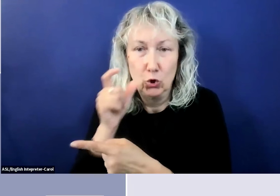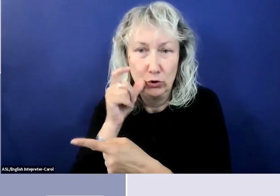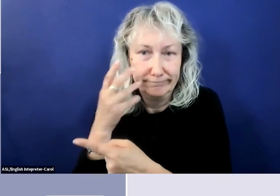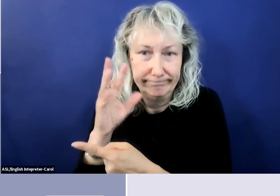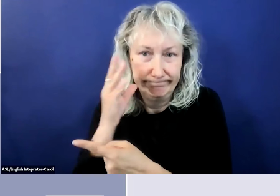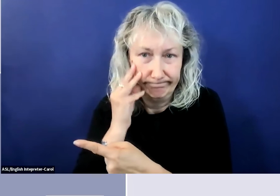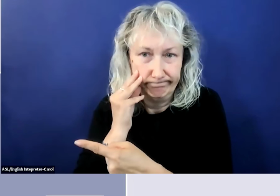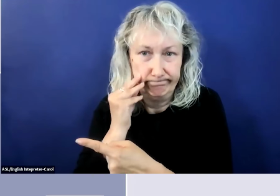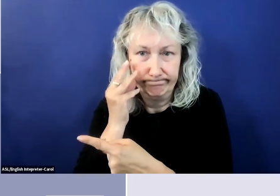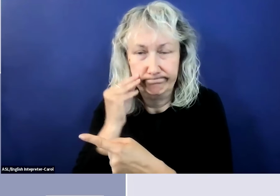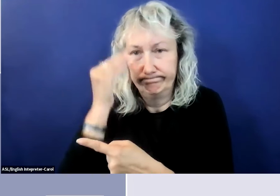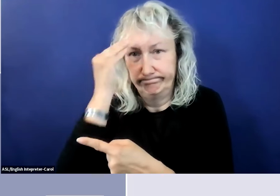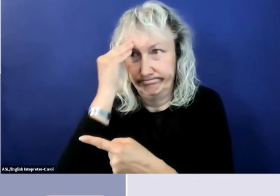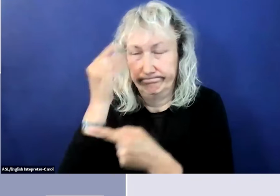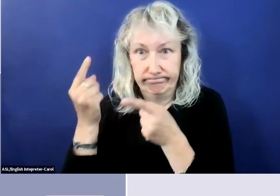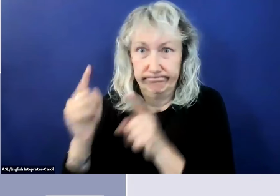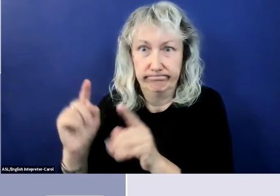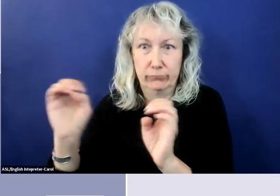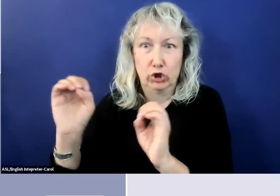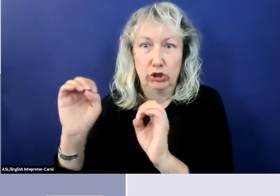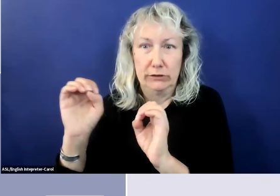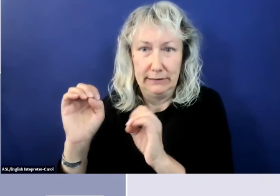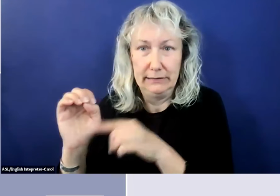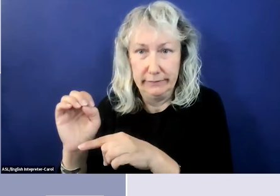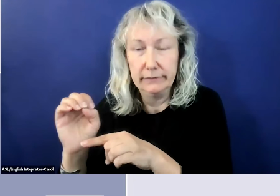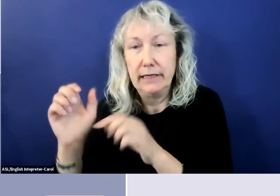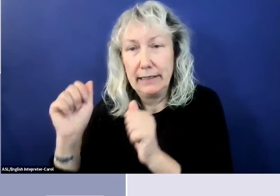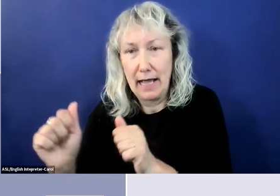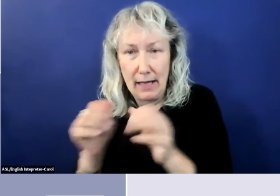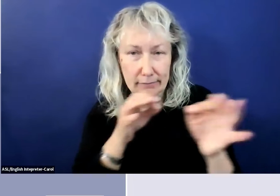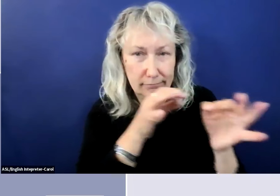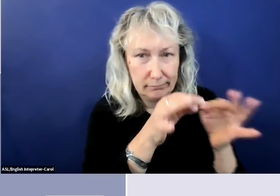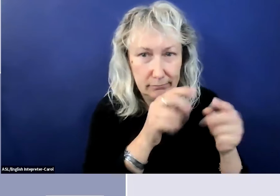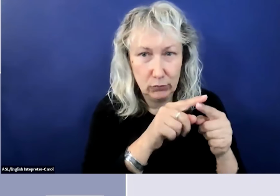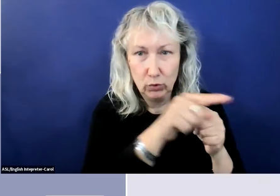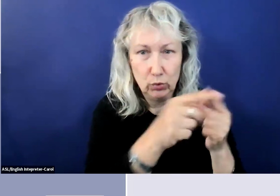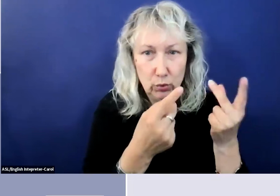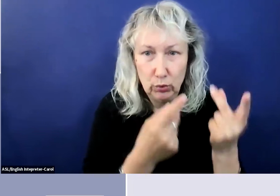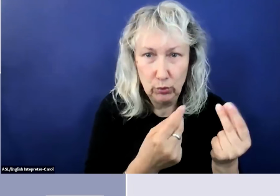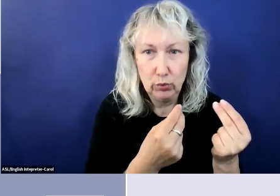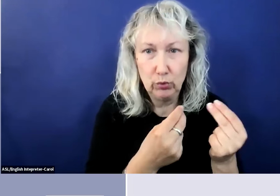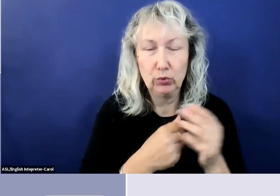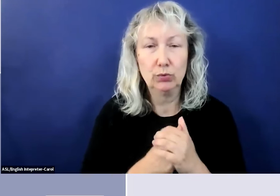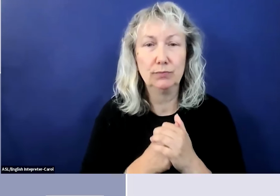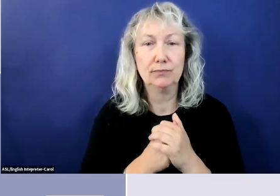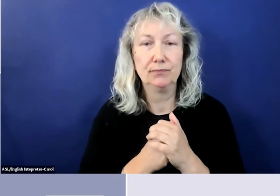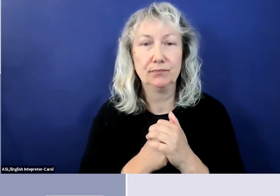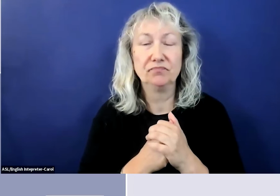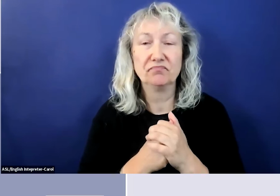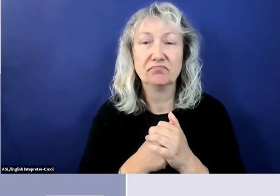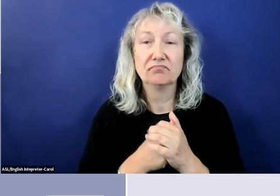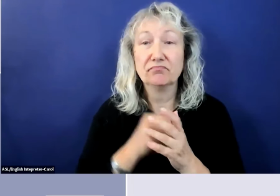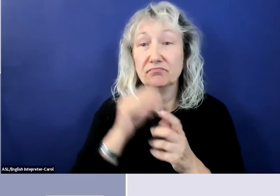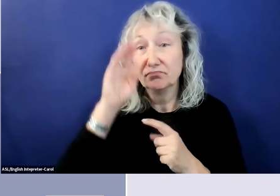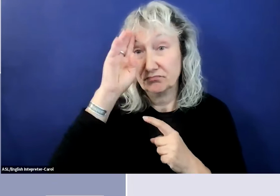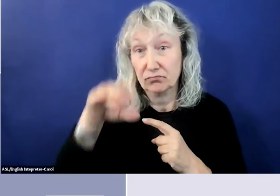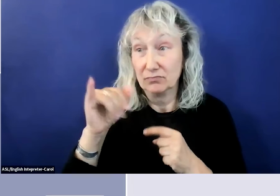with emergency situations and may be able to give you more guidance. I believe that knowledge is